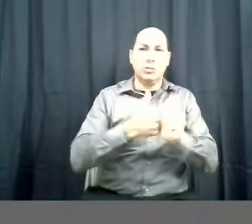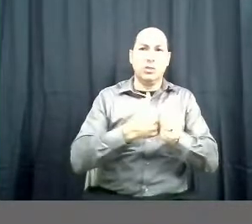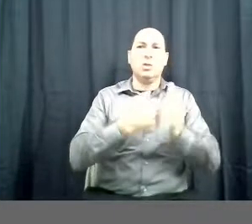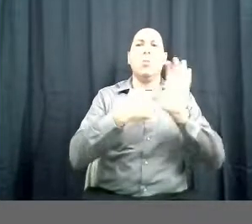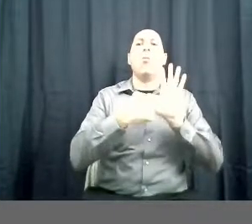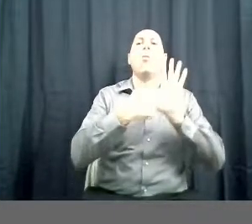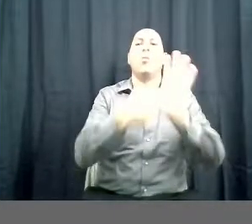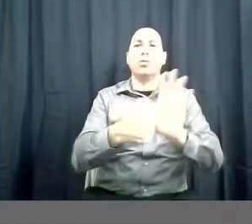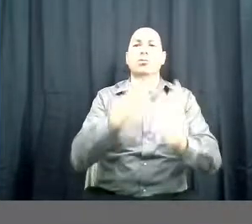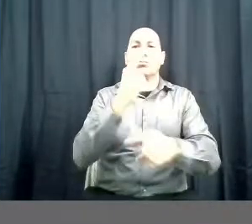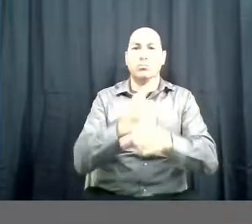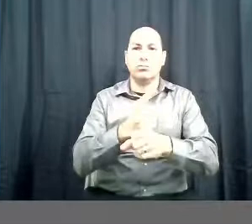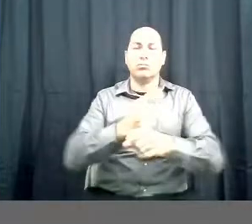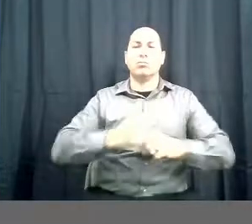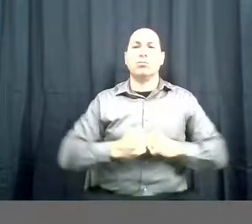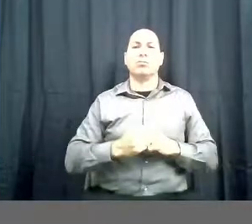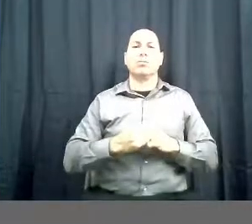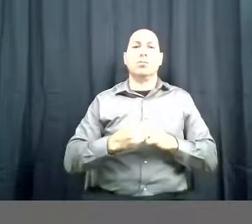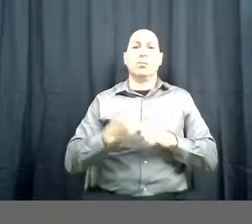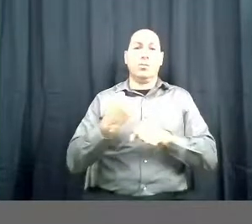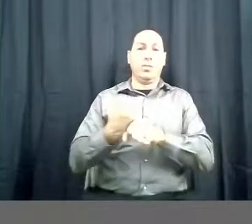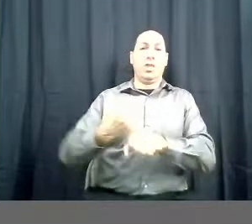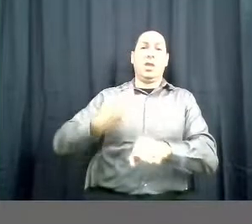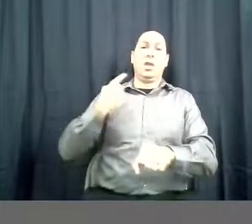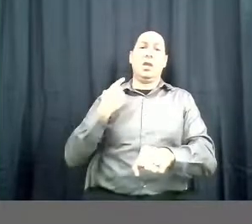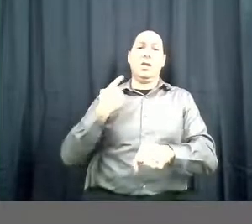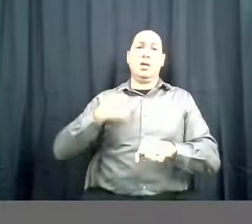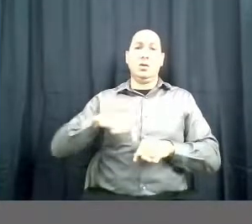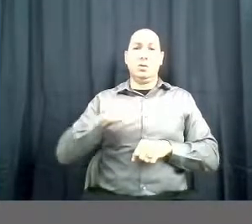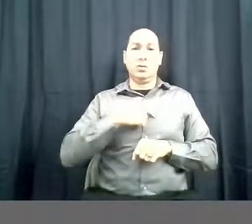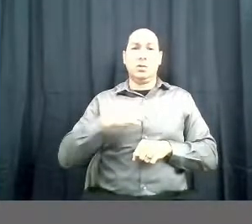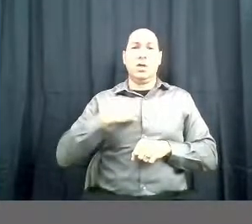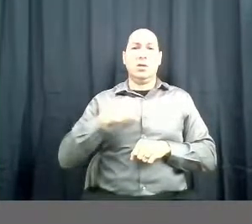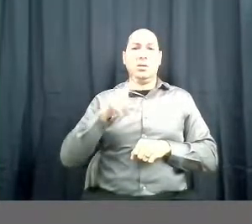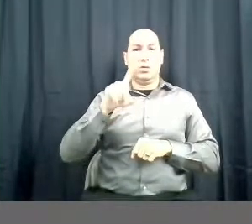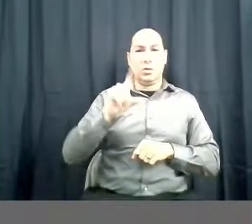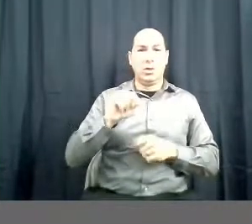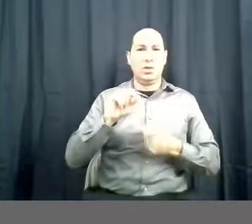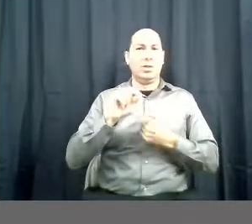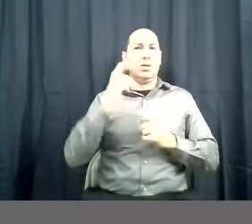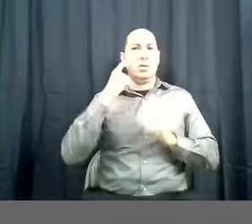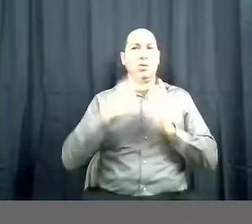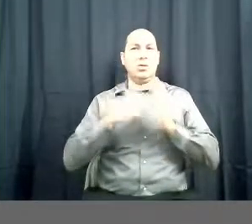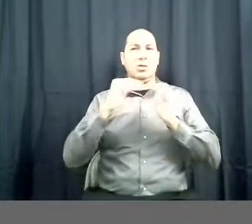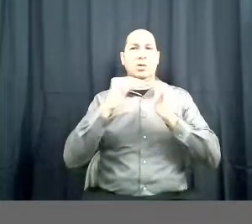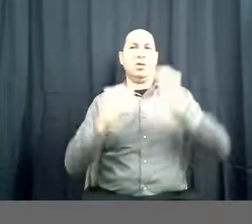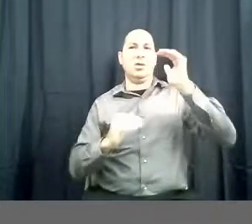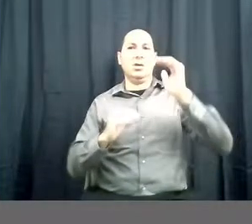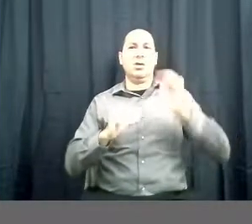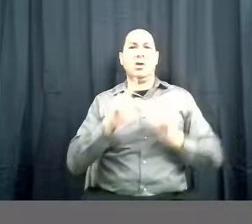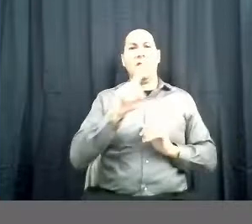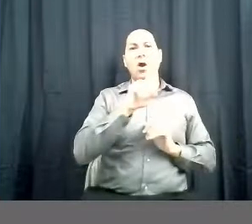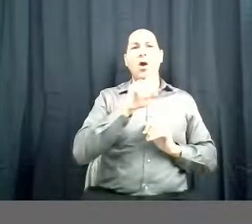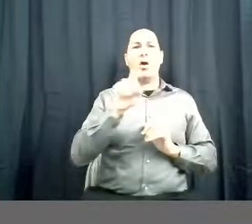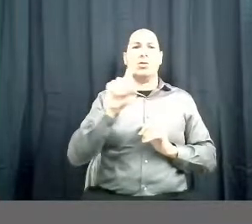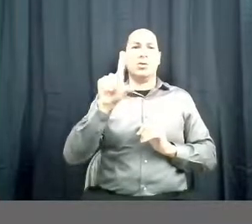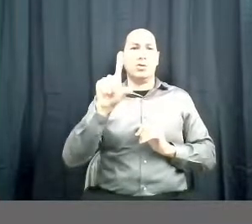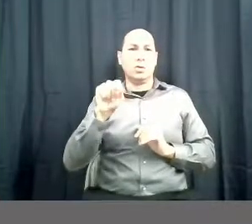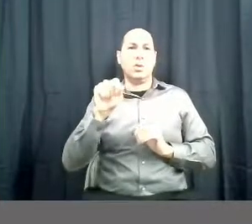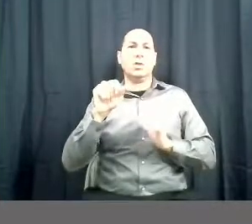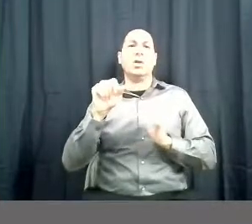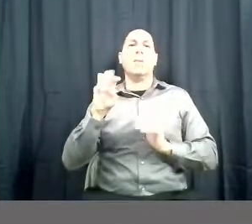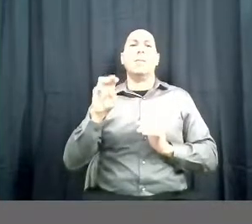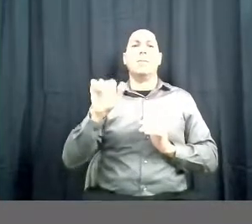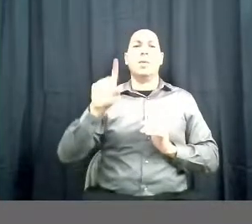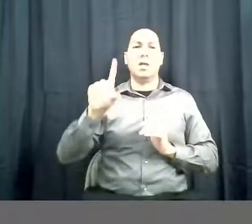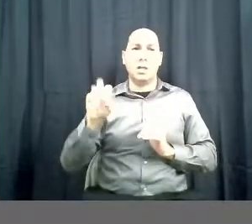year, FY20, you see the difference. The difference was $120 million by the end of the year. In fact,